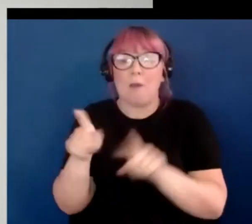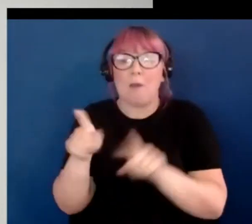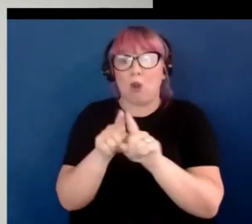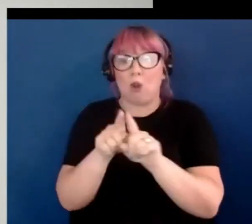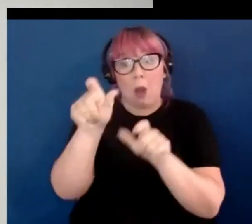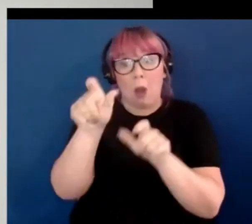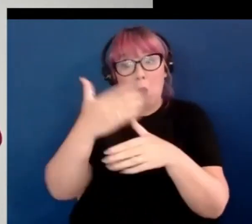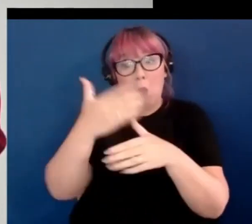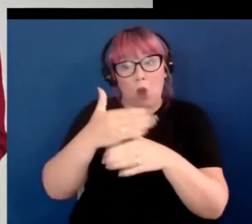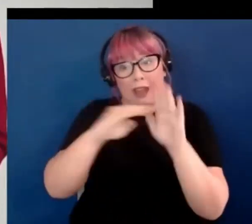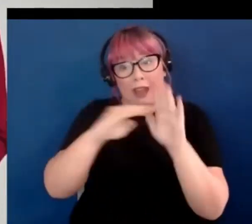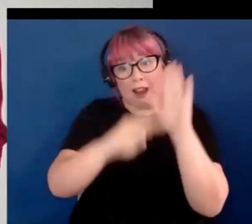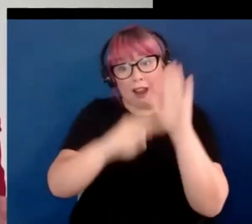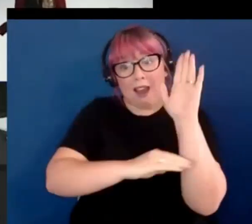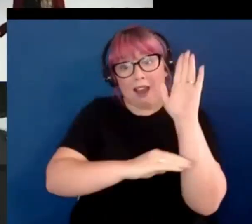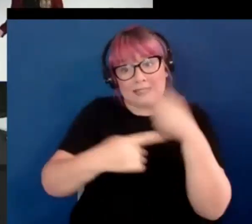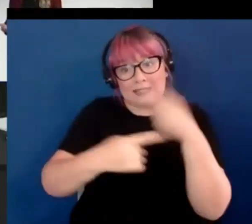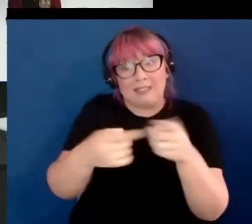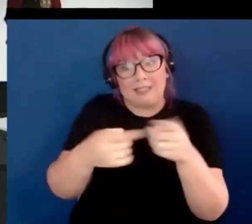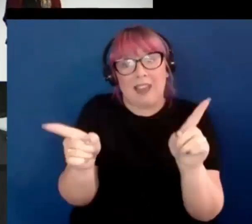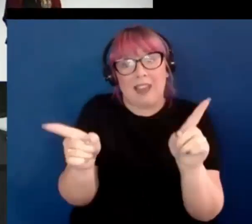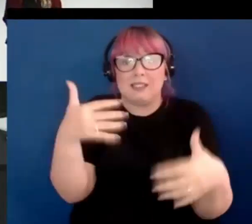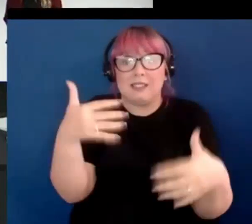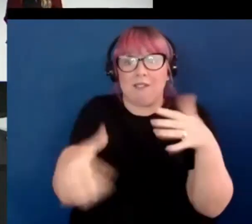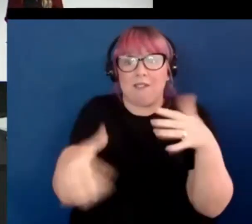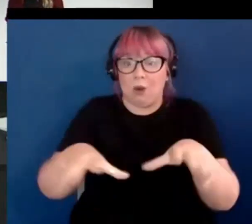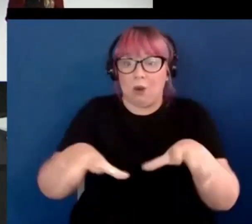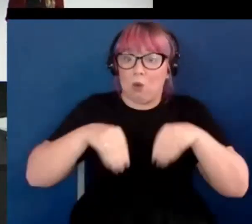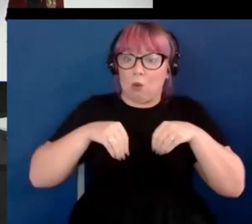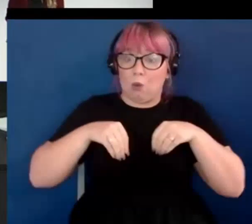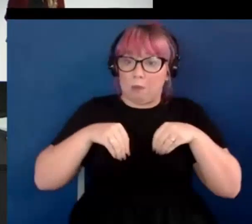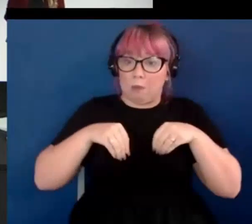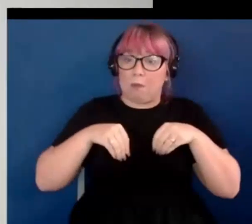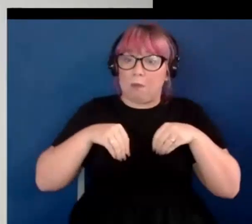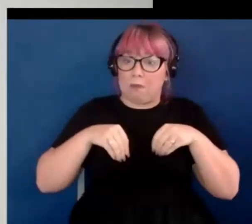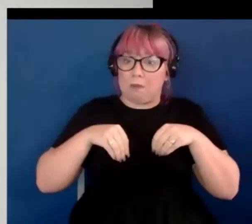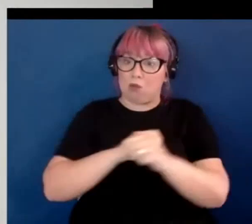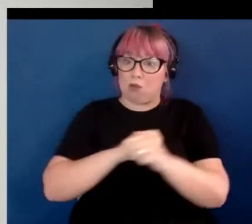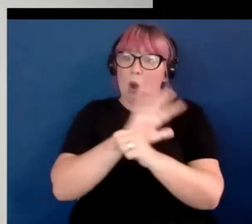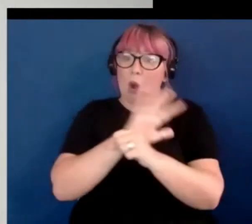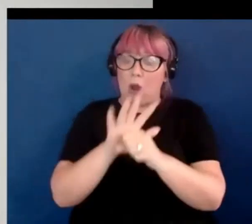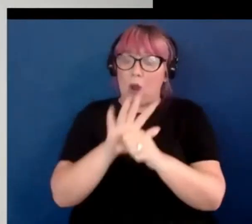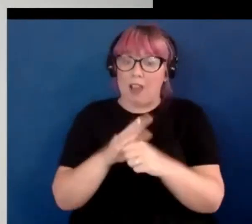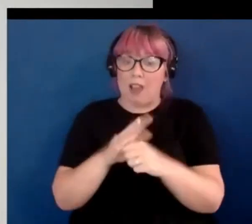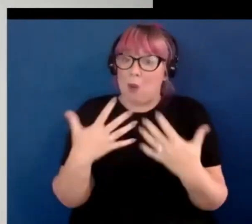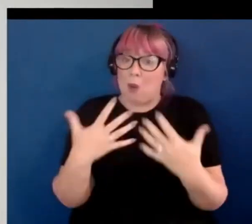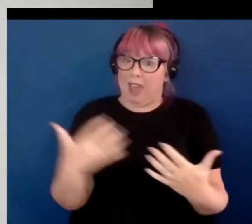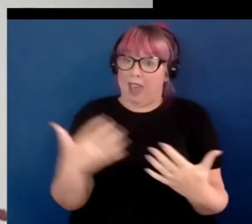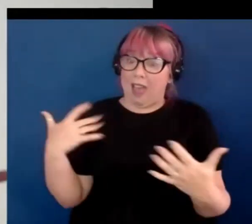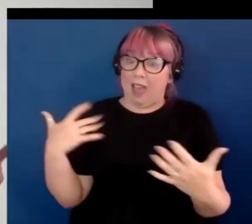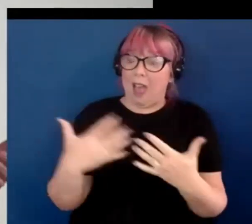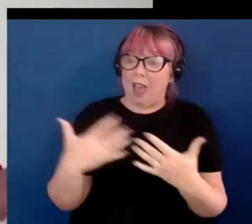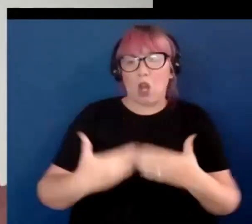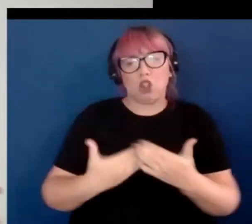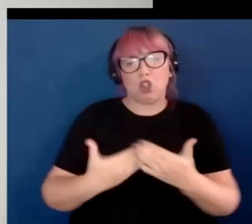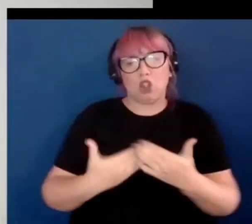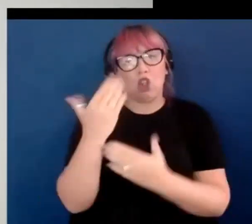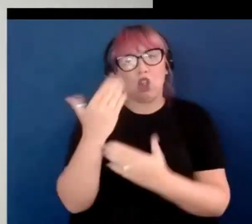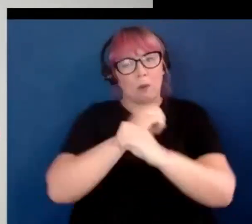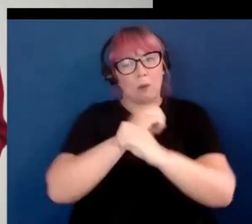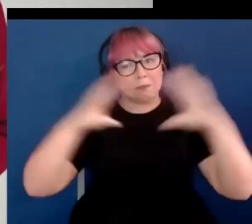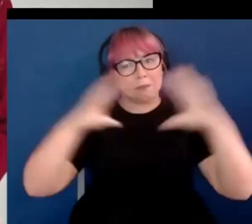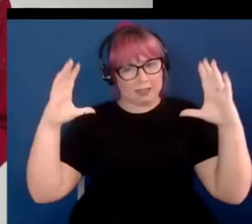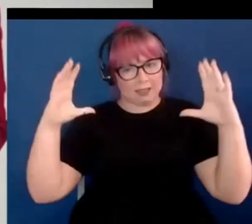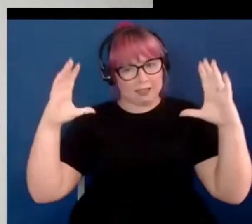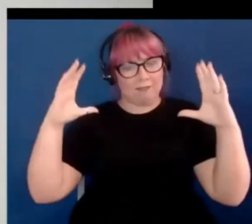coronavirus. We've gained new perspectives from this terrible crisis and new perspectives too from our government's failing